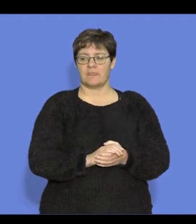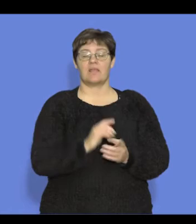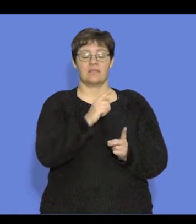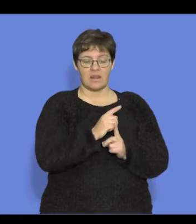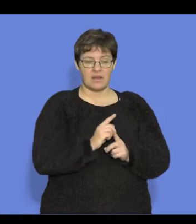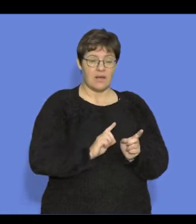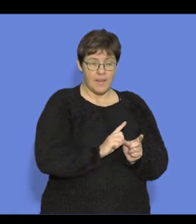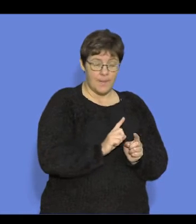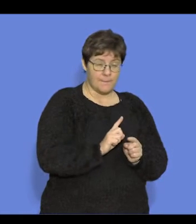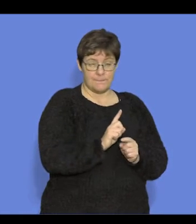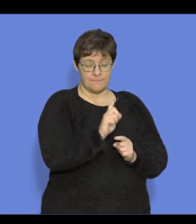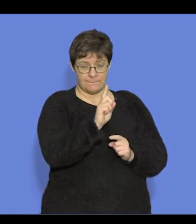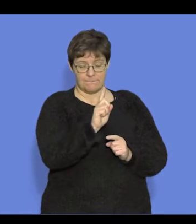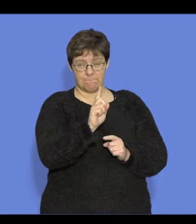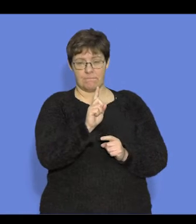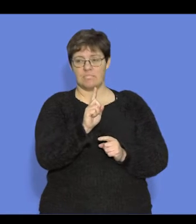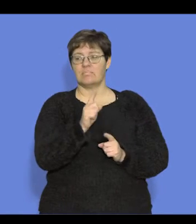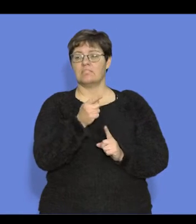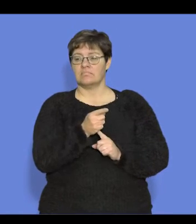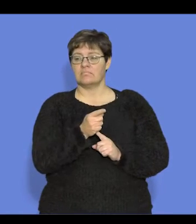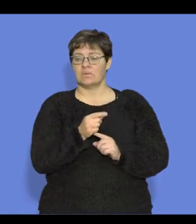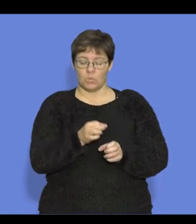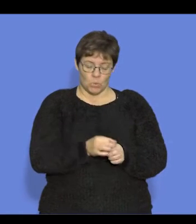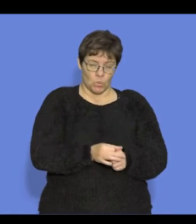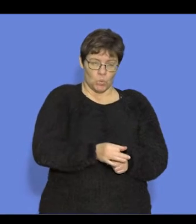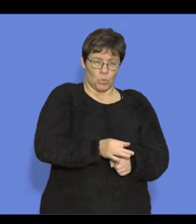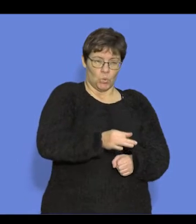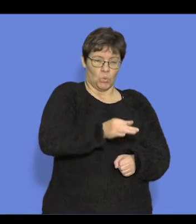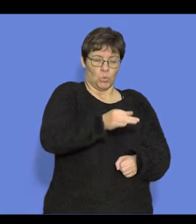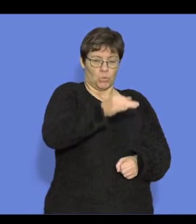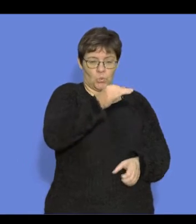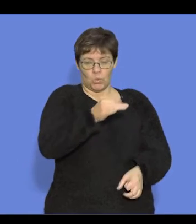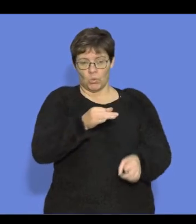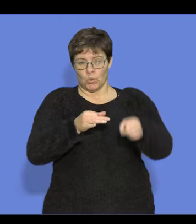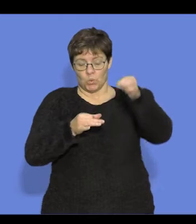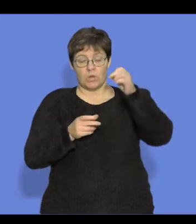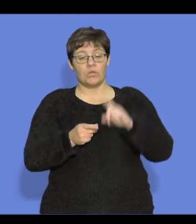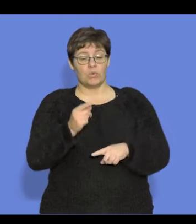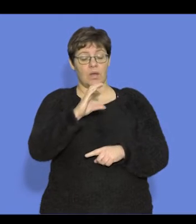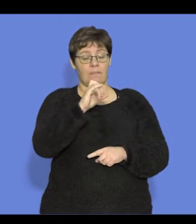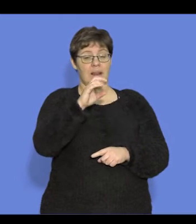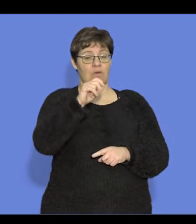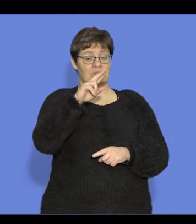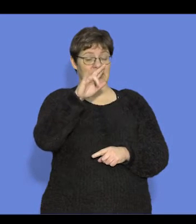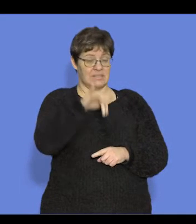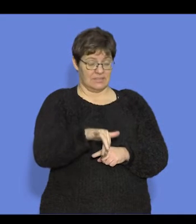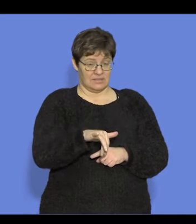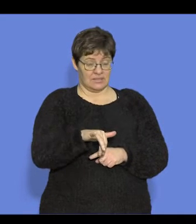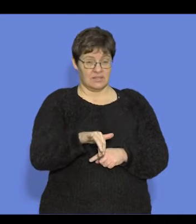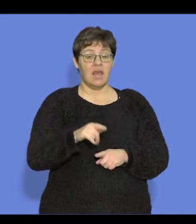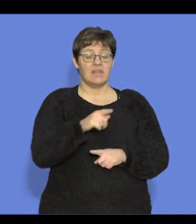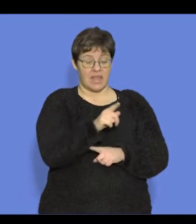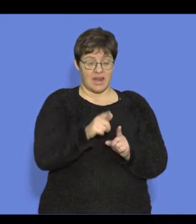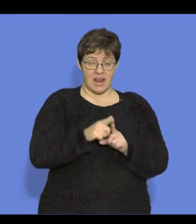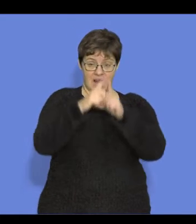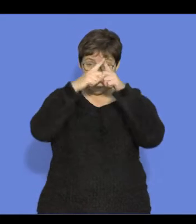up the narrow tubes by capillarity. Then when it moves into the leaf and